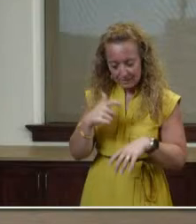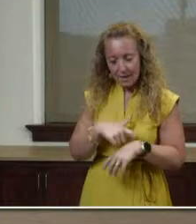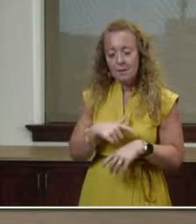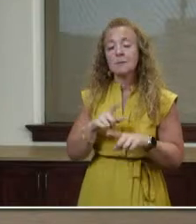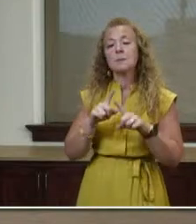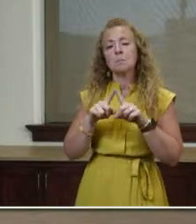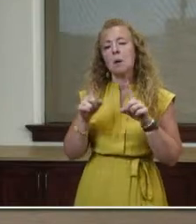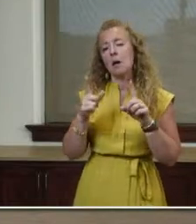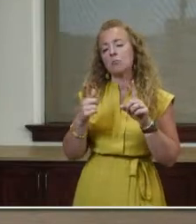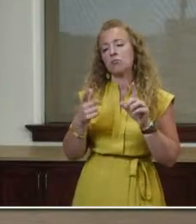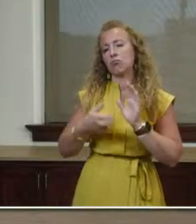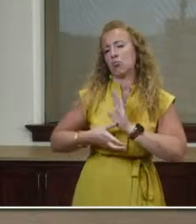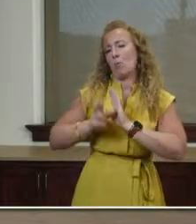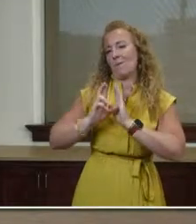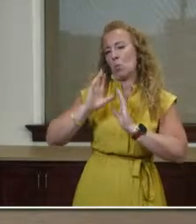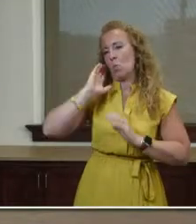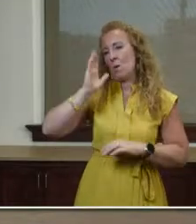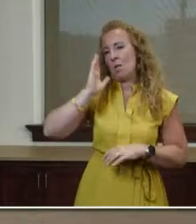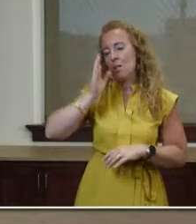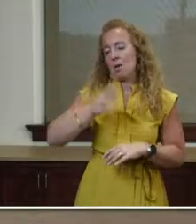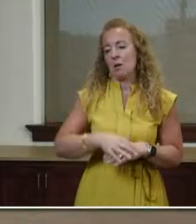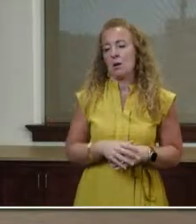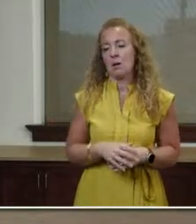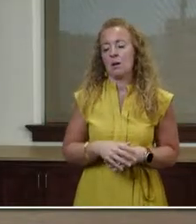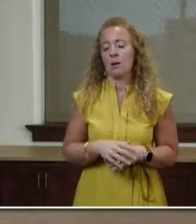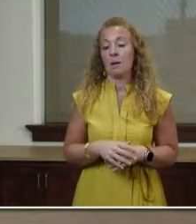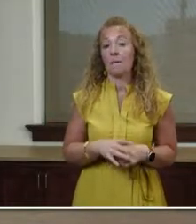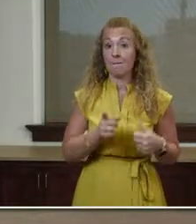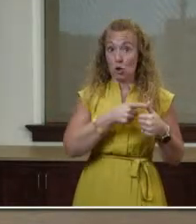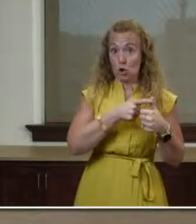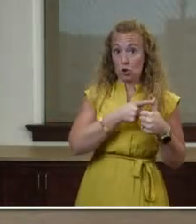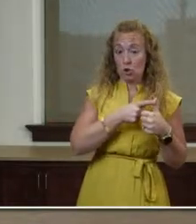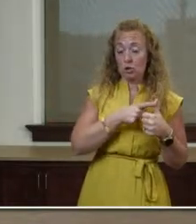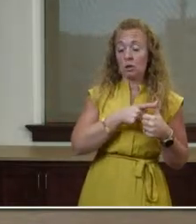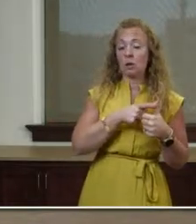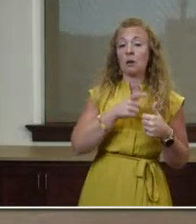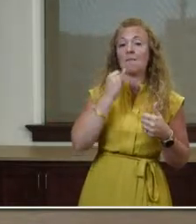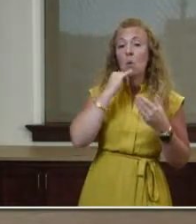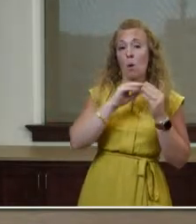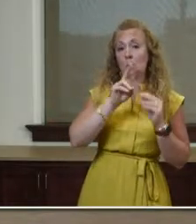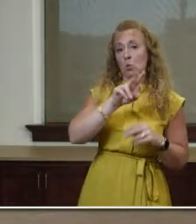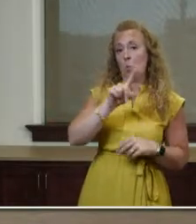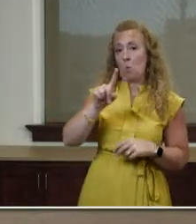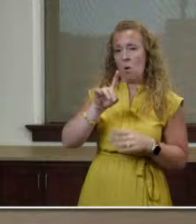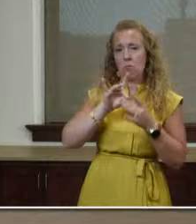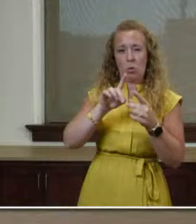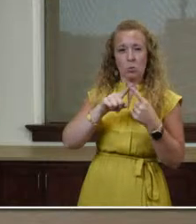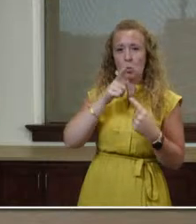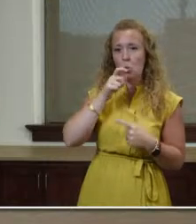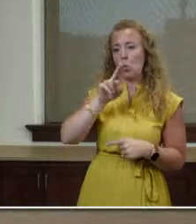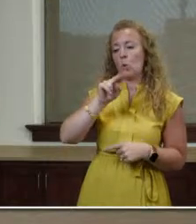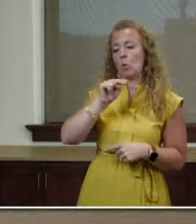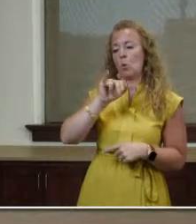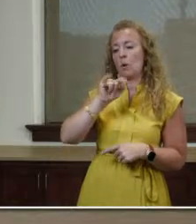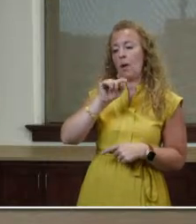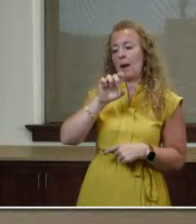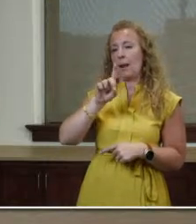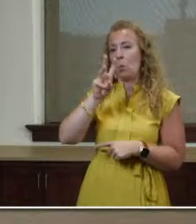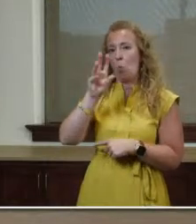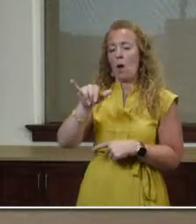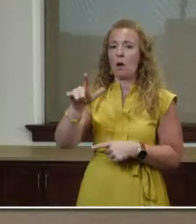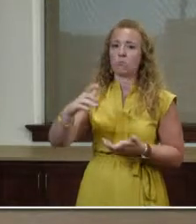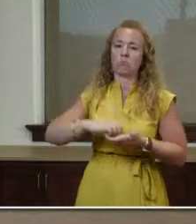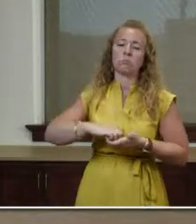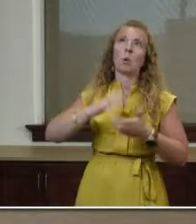but I'll just review some of the things that we've been doing. So first of all, 211, the United Way, has really been a great